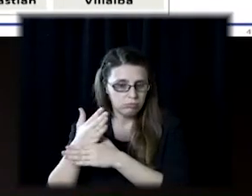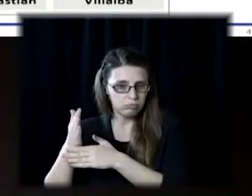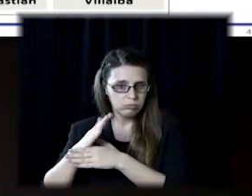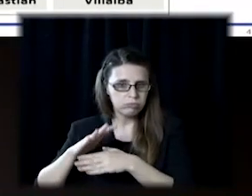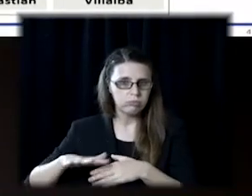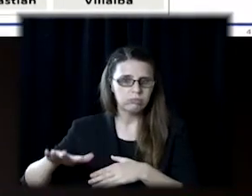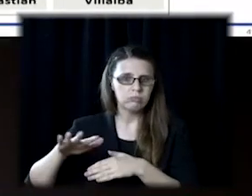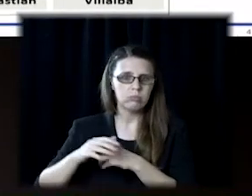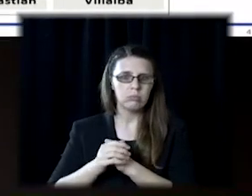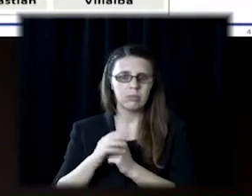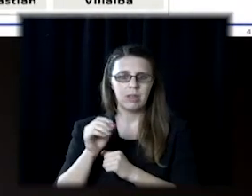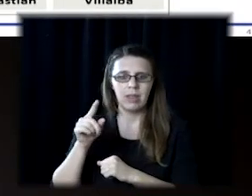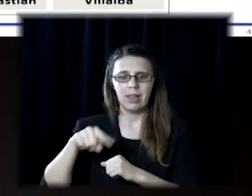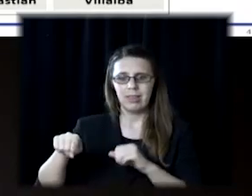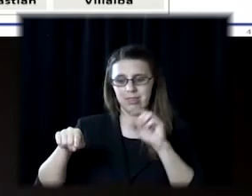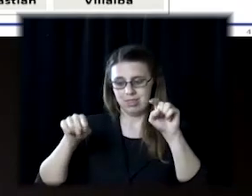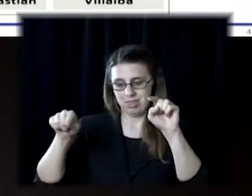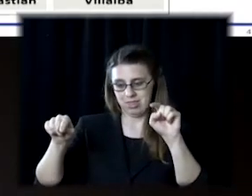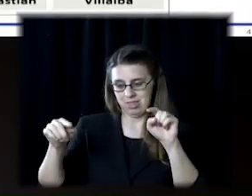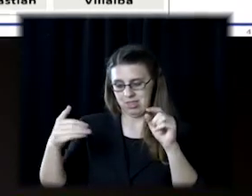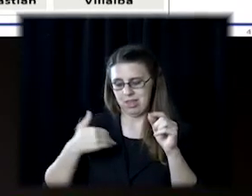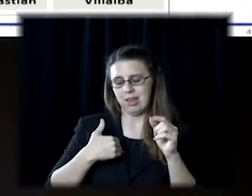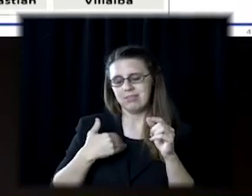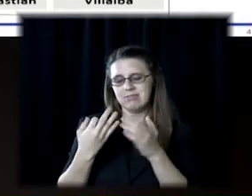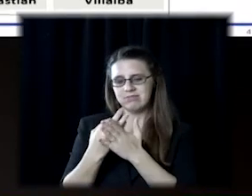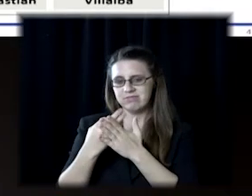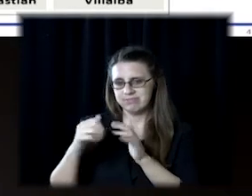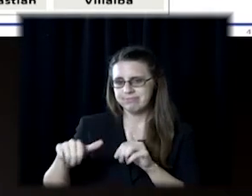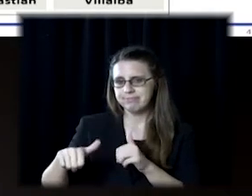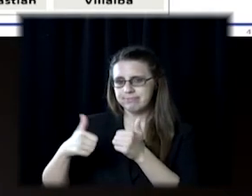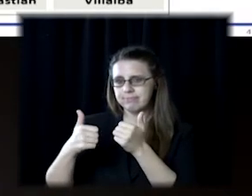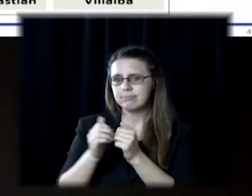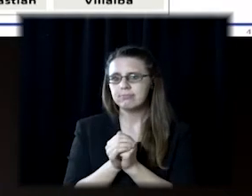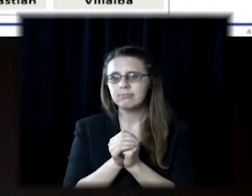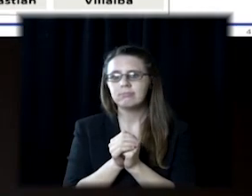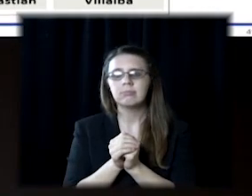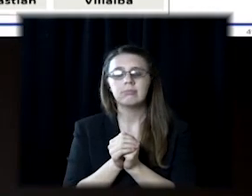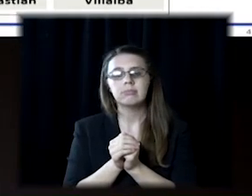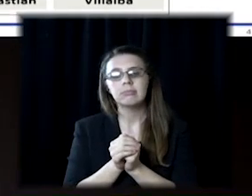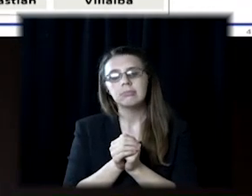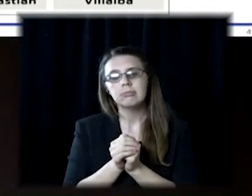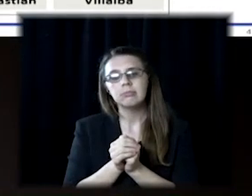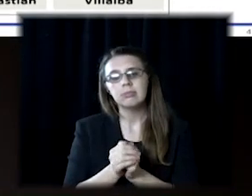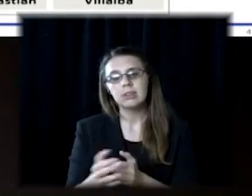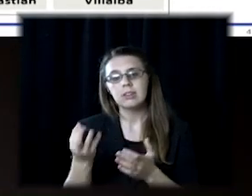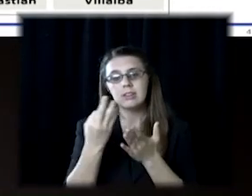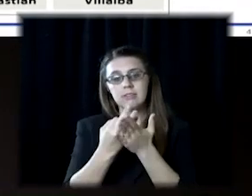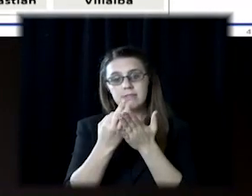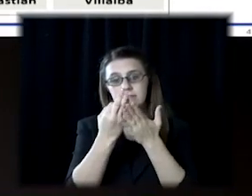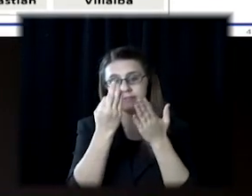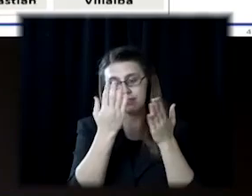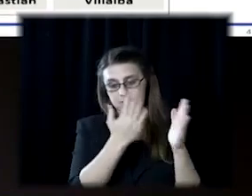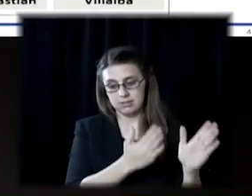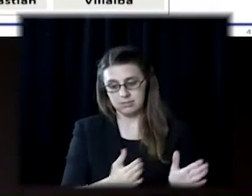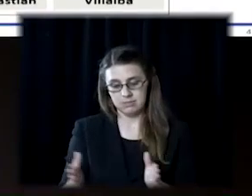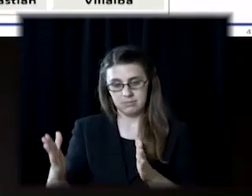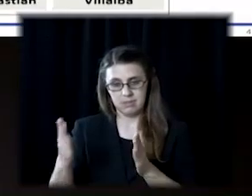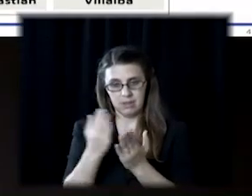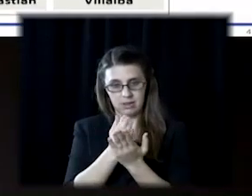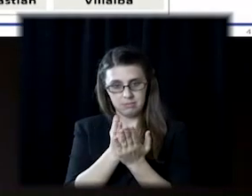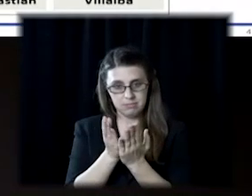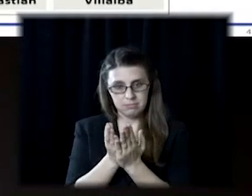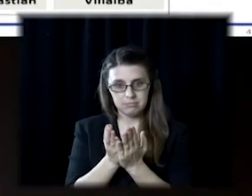because they all had fiscal challenges. To facilitate the process of developing the fiscal plans and budgets, and in recognition